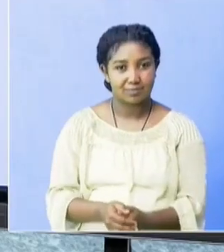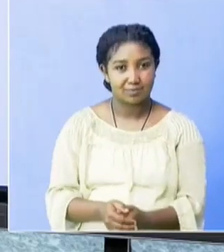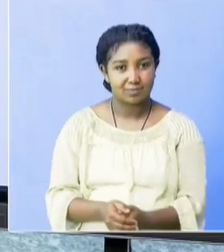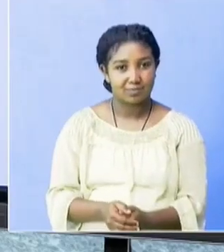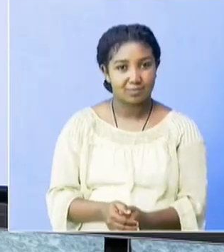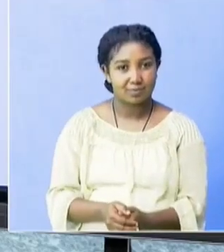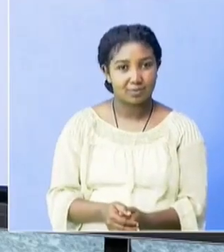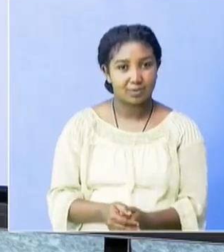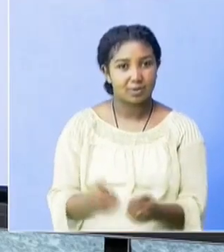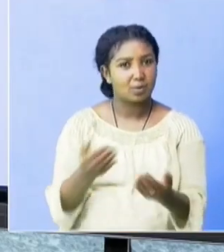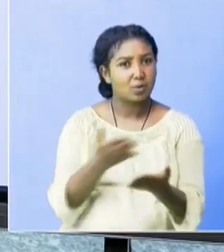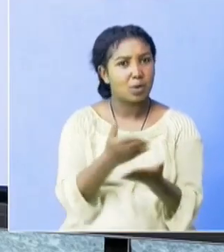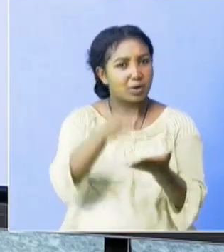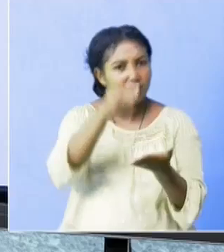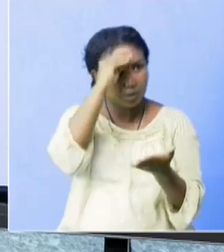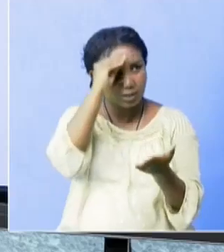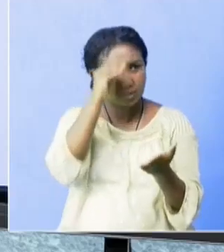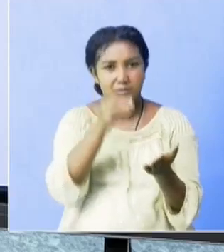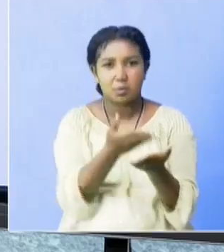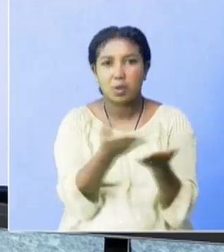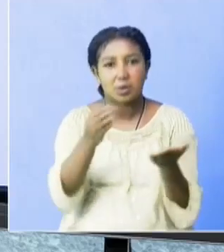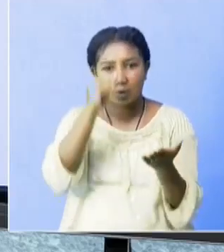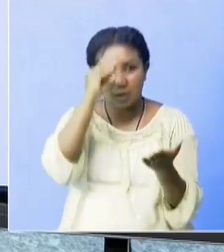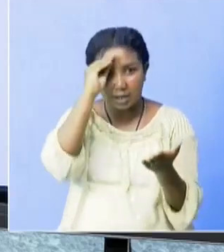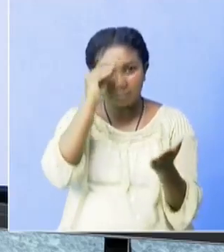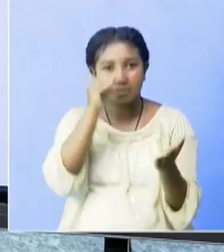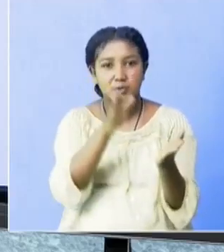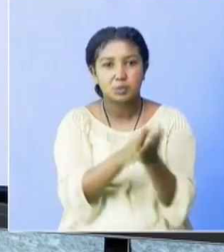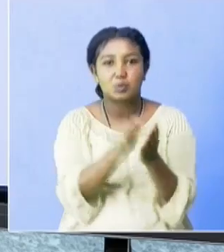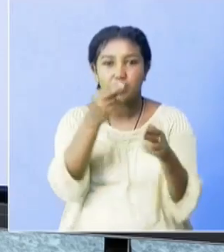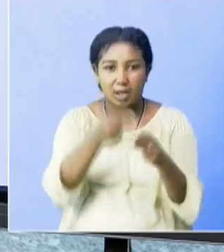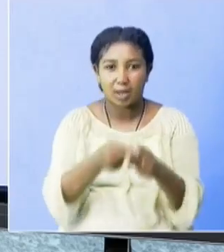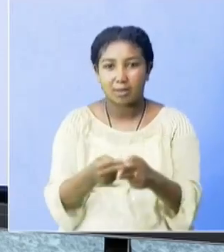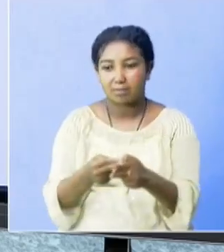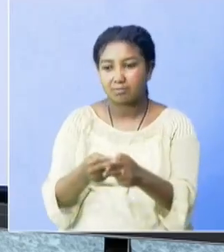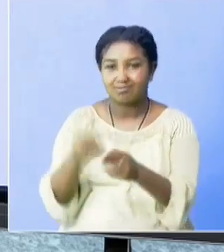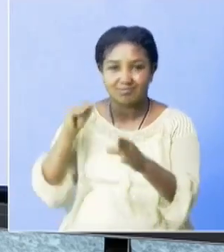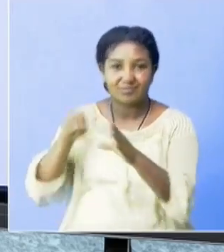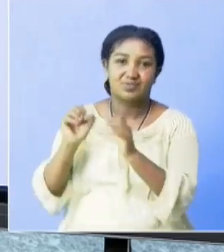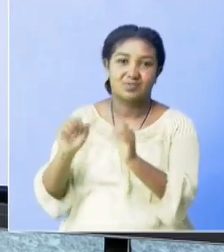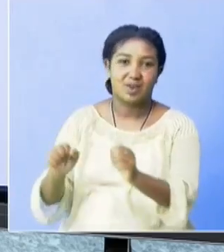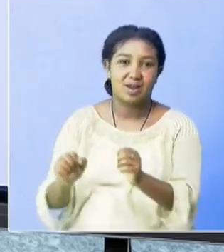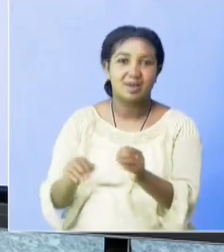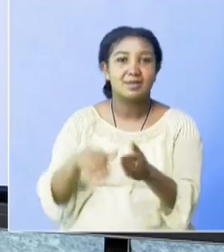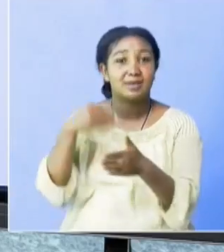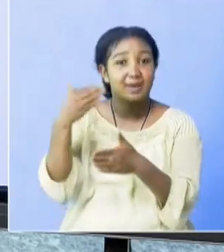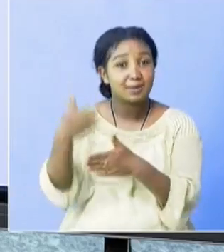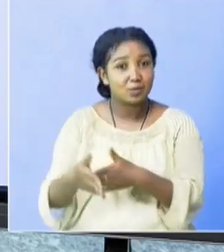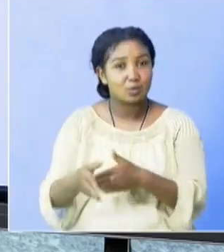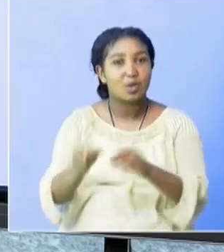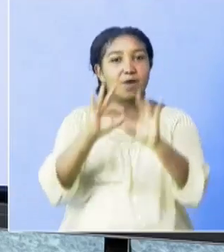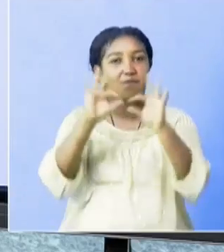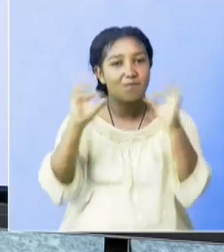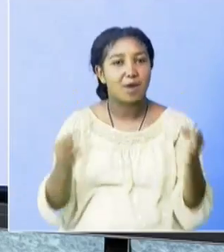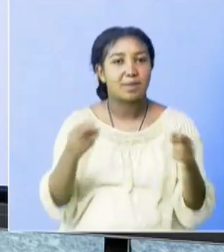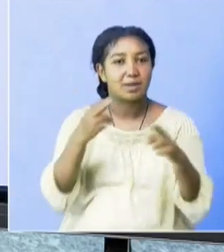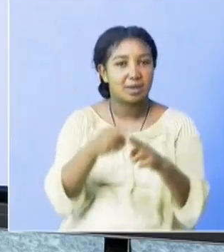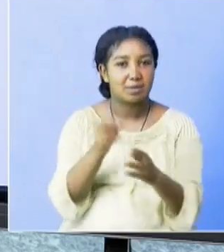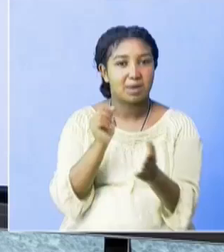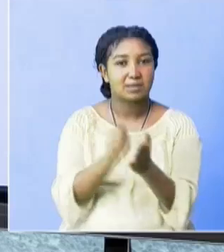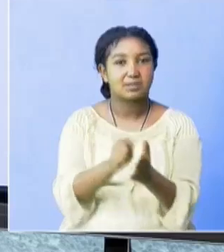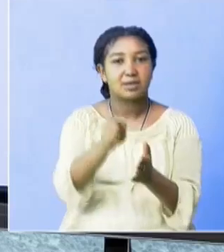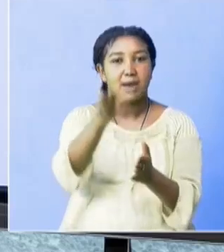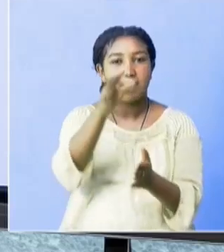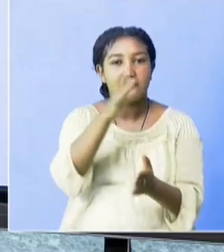students. Where do you learn now? You can put an information here. The next one is family name, like